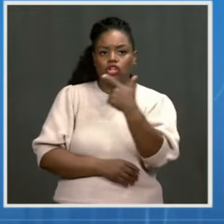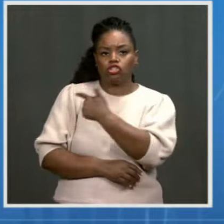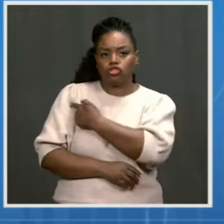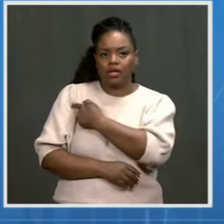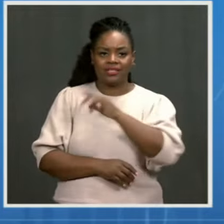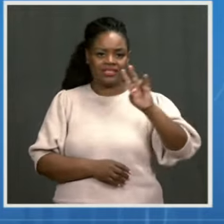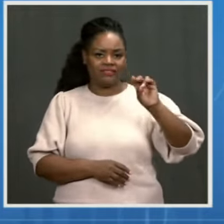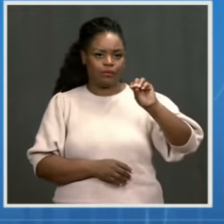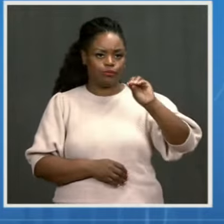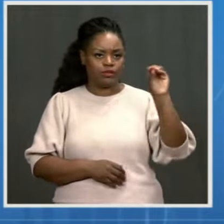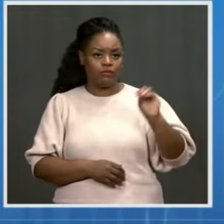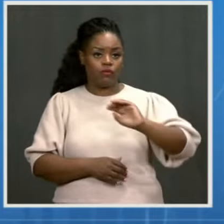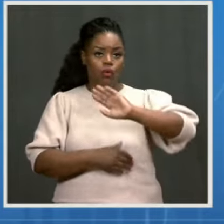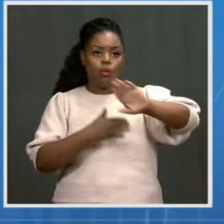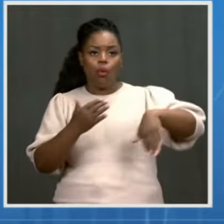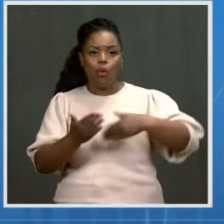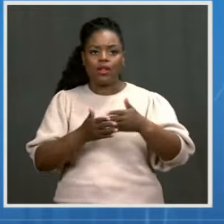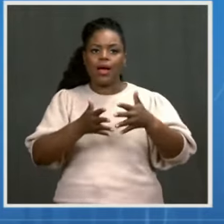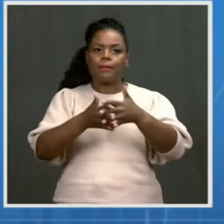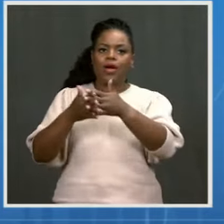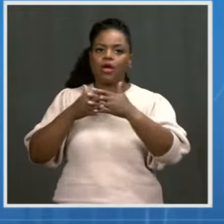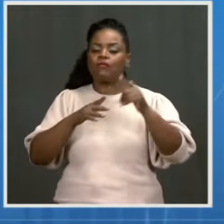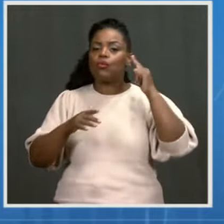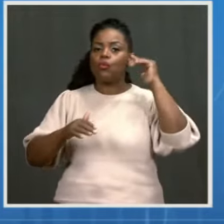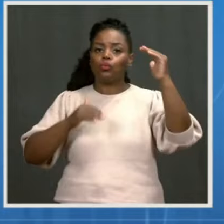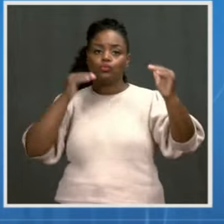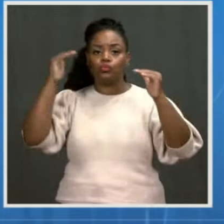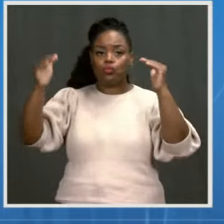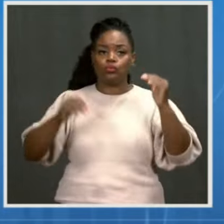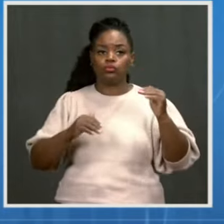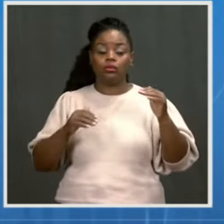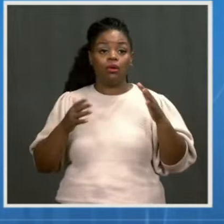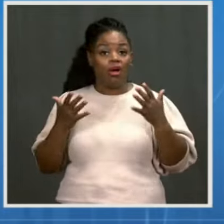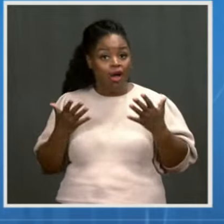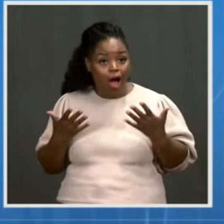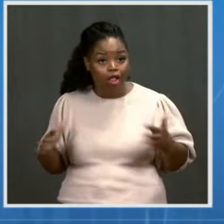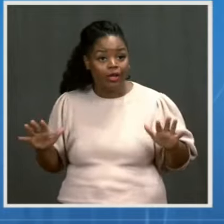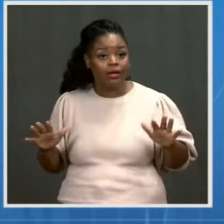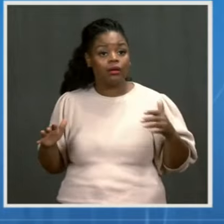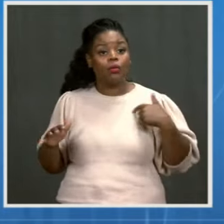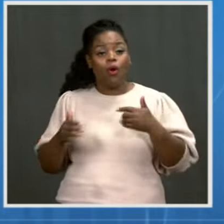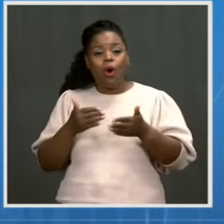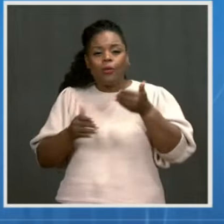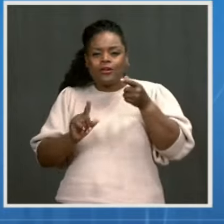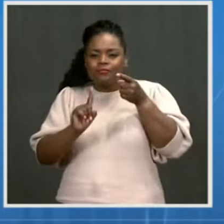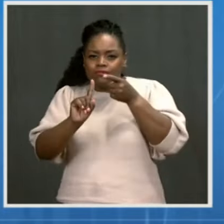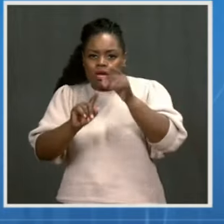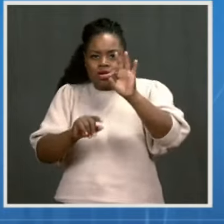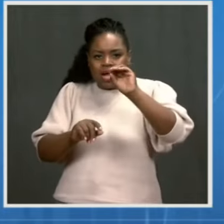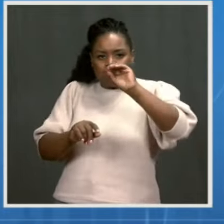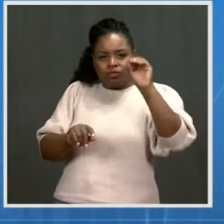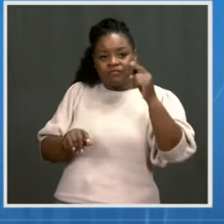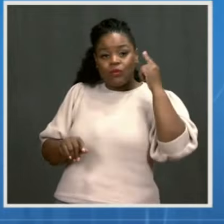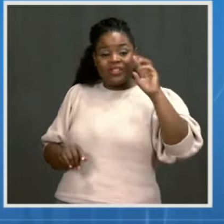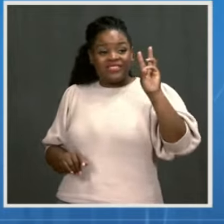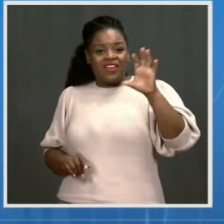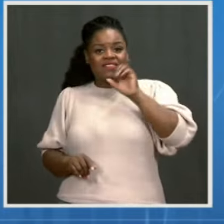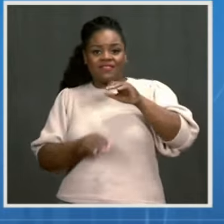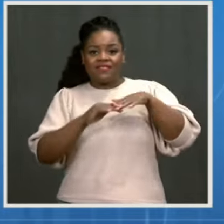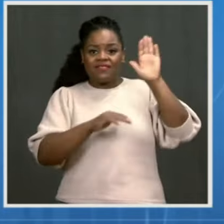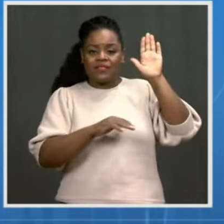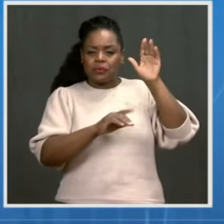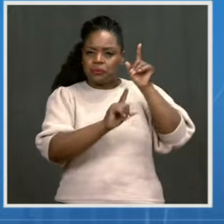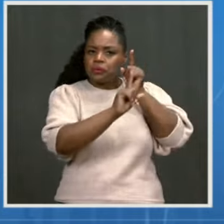adults, already we're at almost 90% for 65 and older, over 75% for 40 and